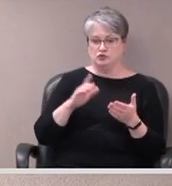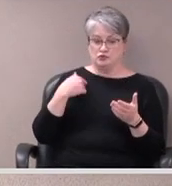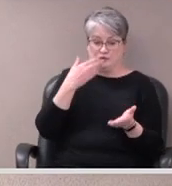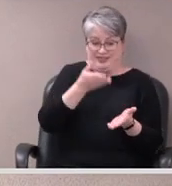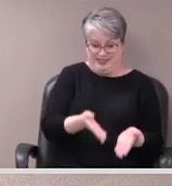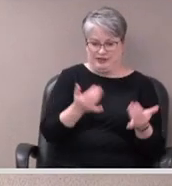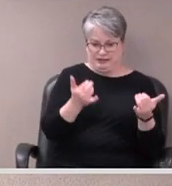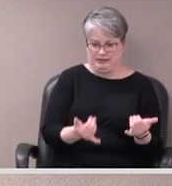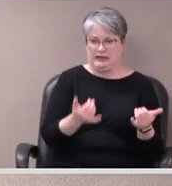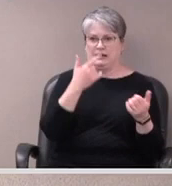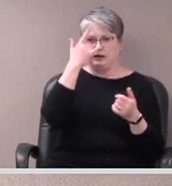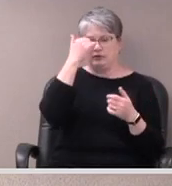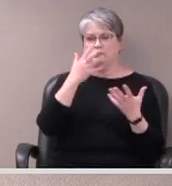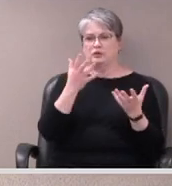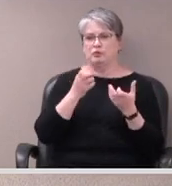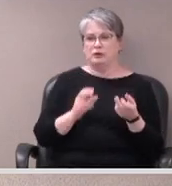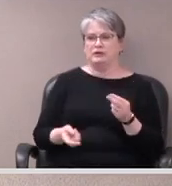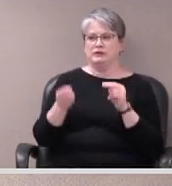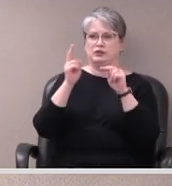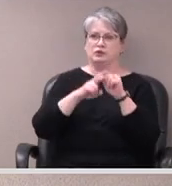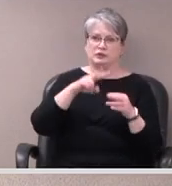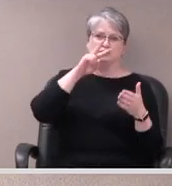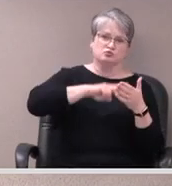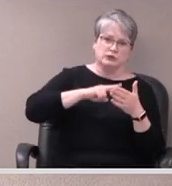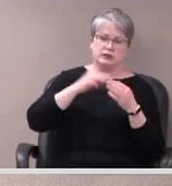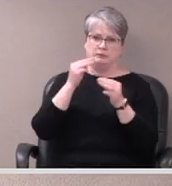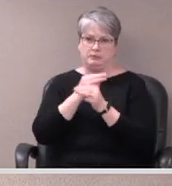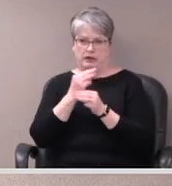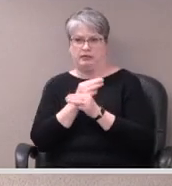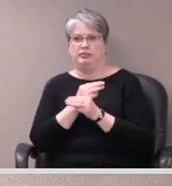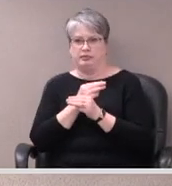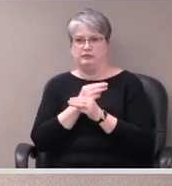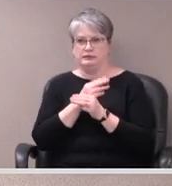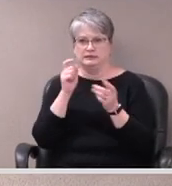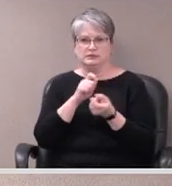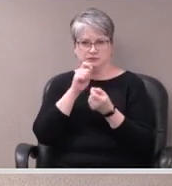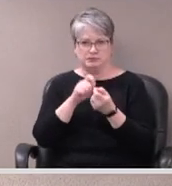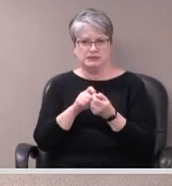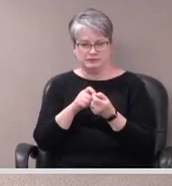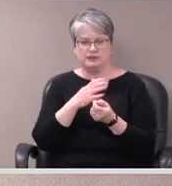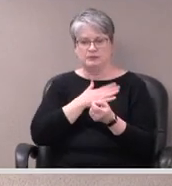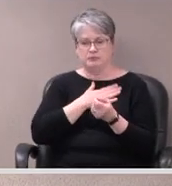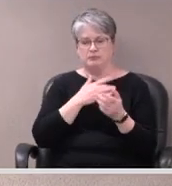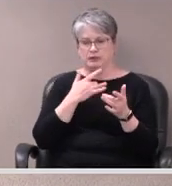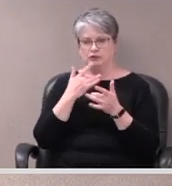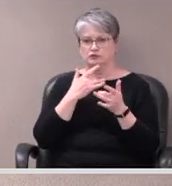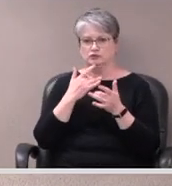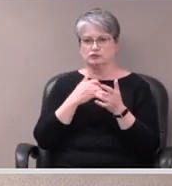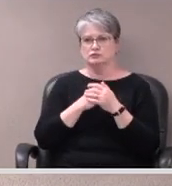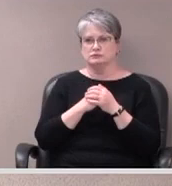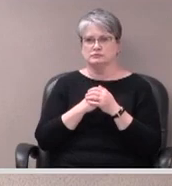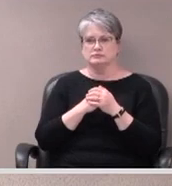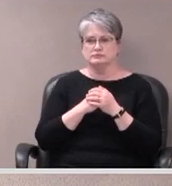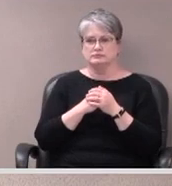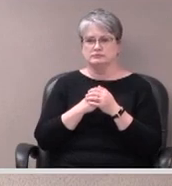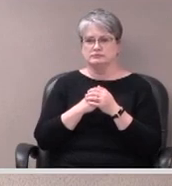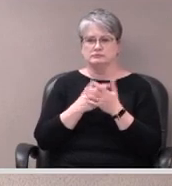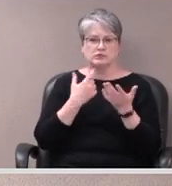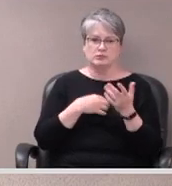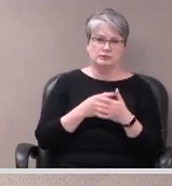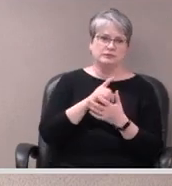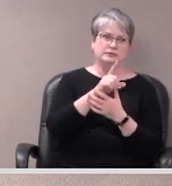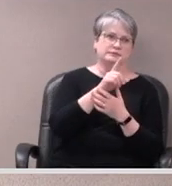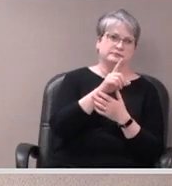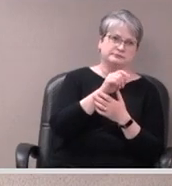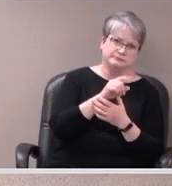to increase reading and math. That's specifically what my concerns are, whether it's 20